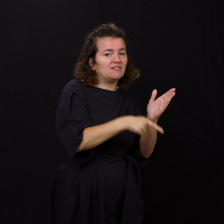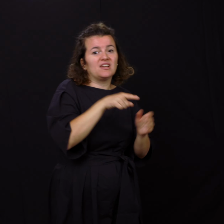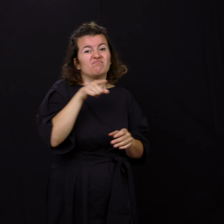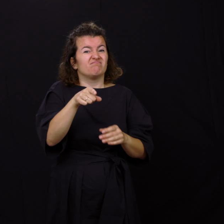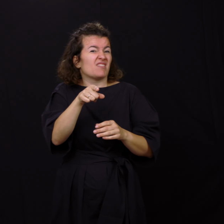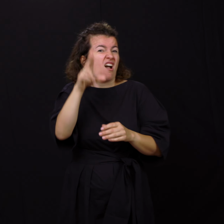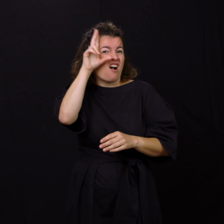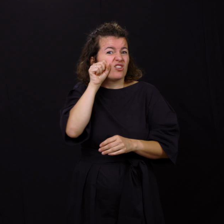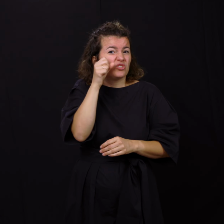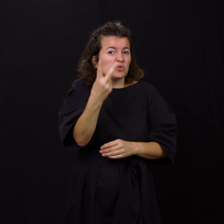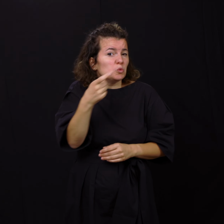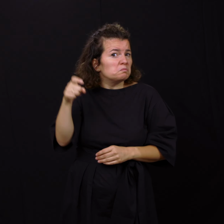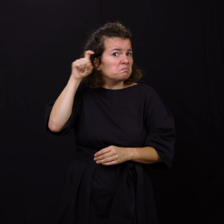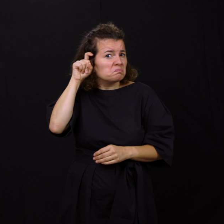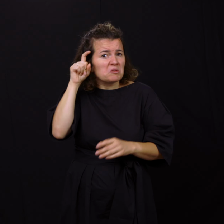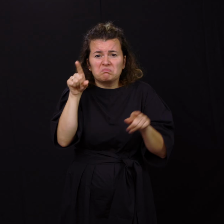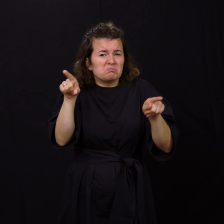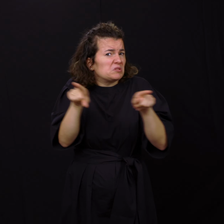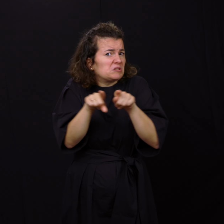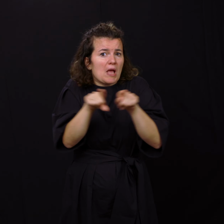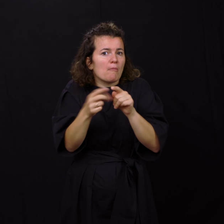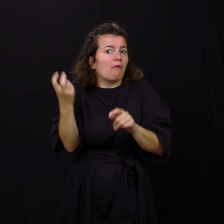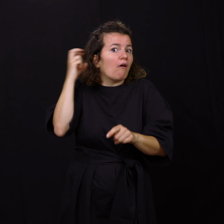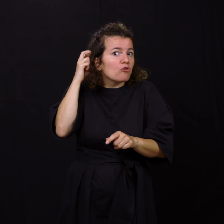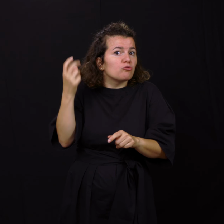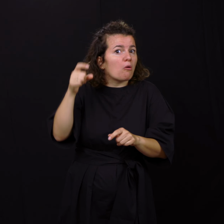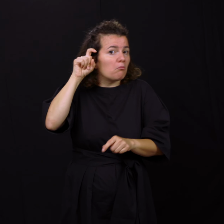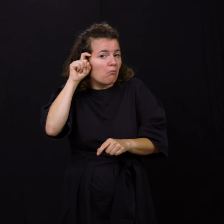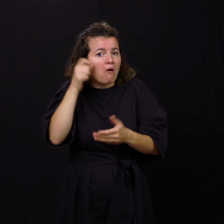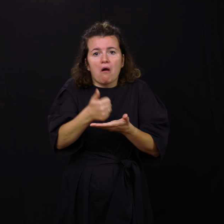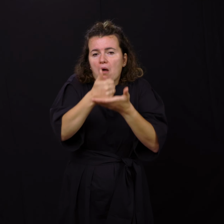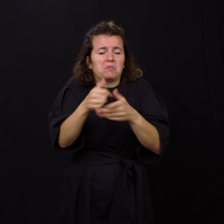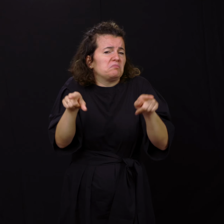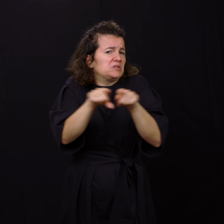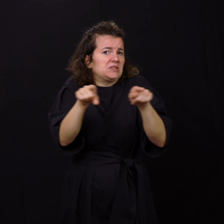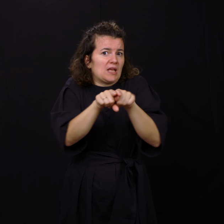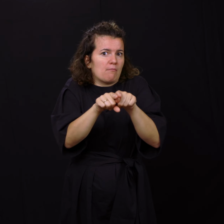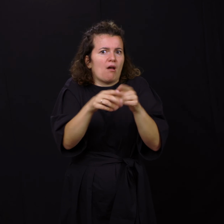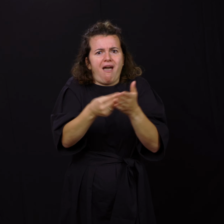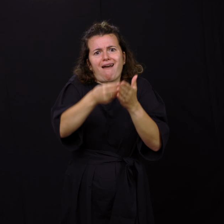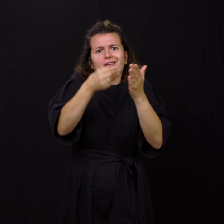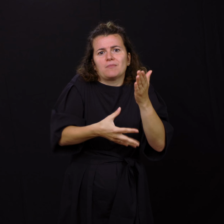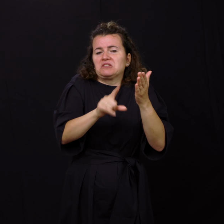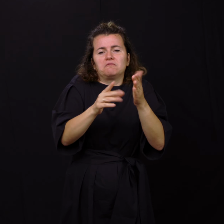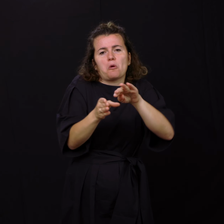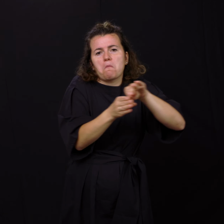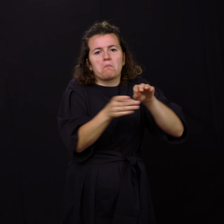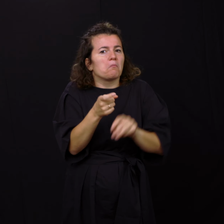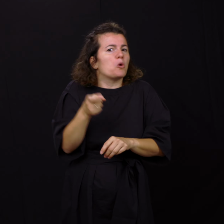the hearing aids that they are using. But in the long run, they may benefit from it. And in Usher type 3, which is more